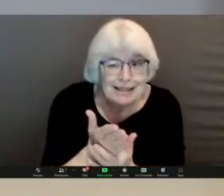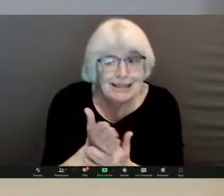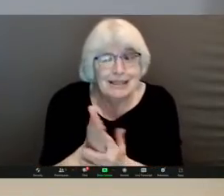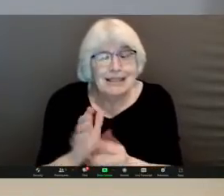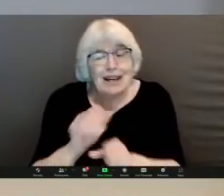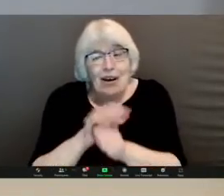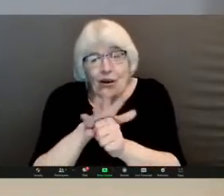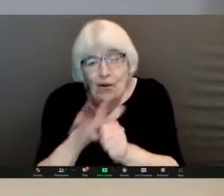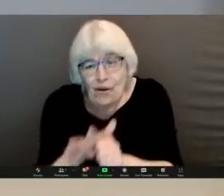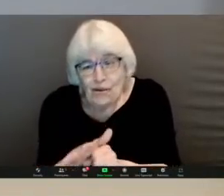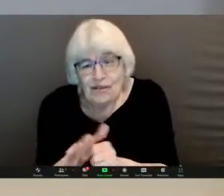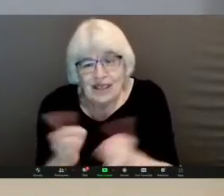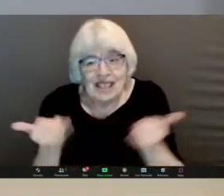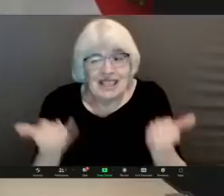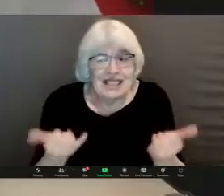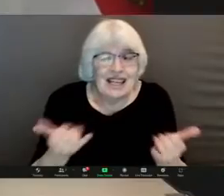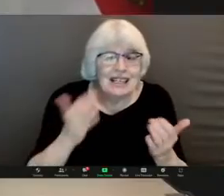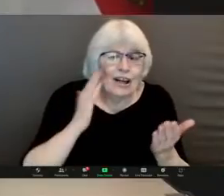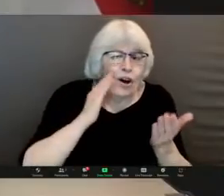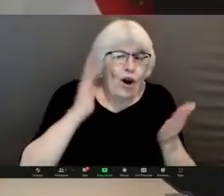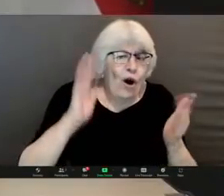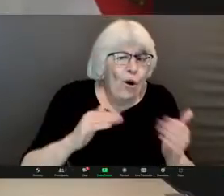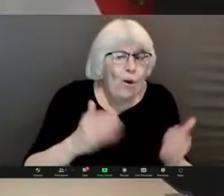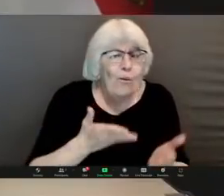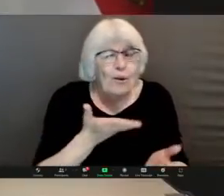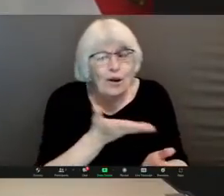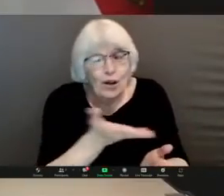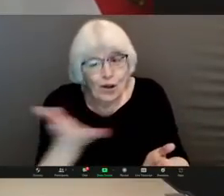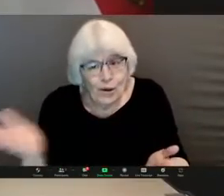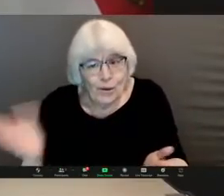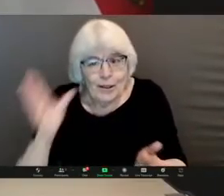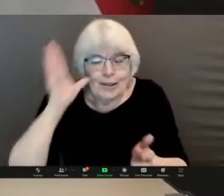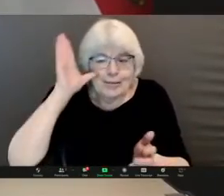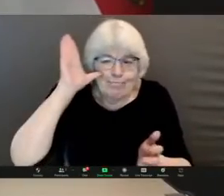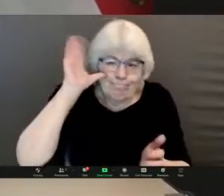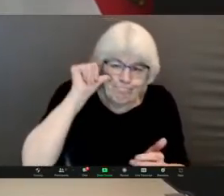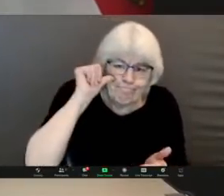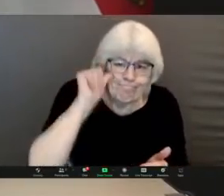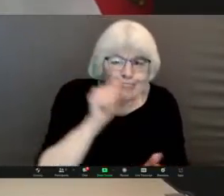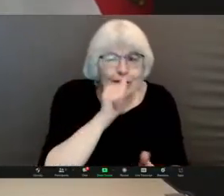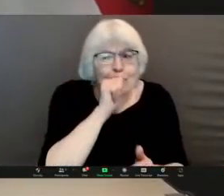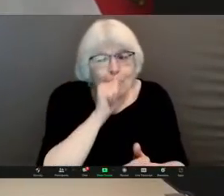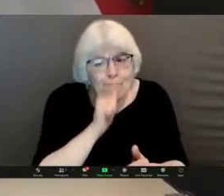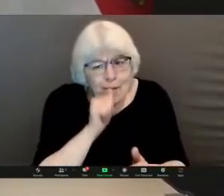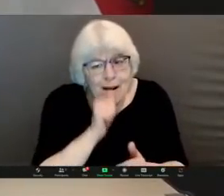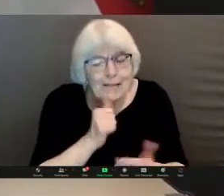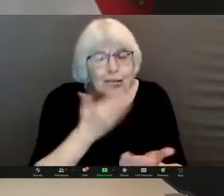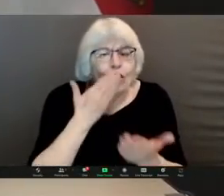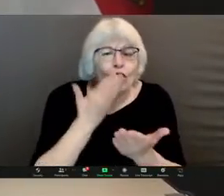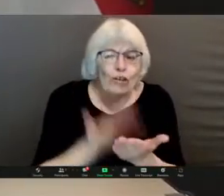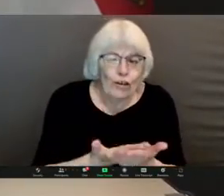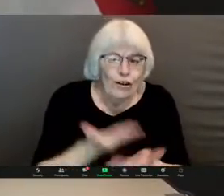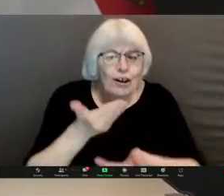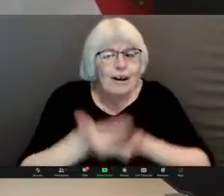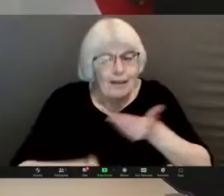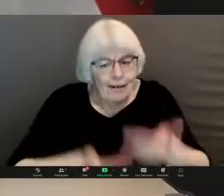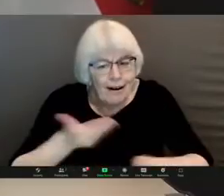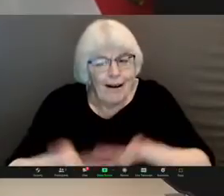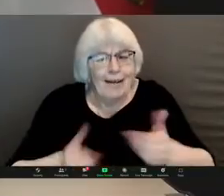kind. Thank you. Thank you very much, Dr. Morrison. I appreciate that. We will